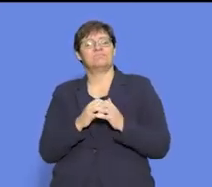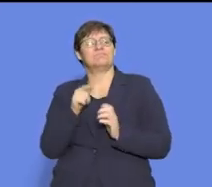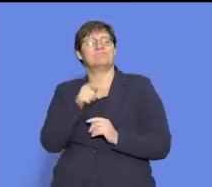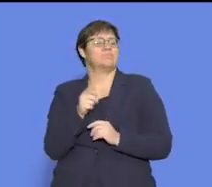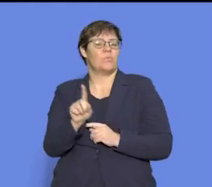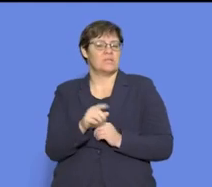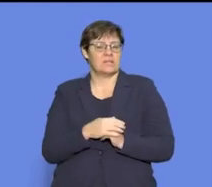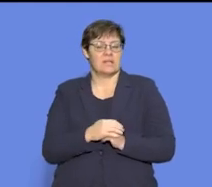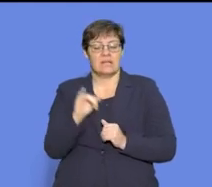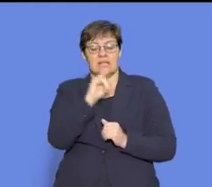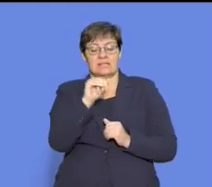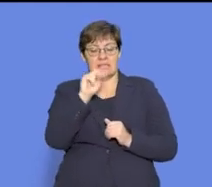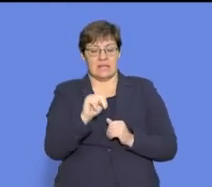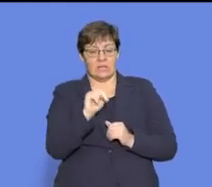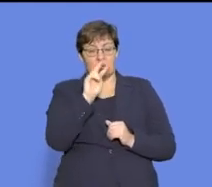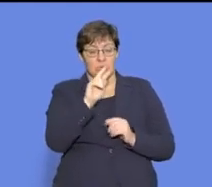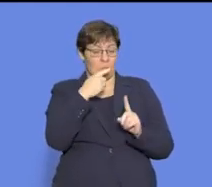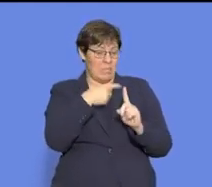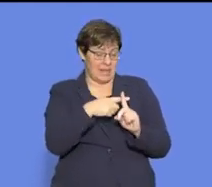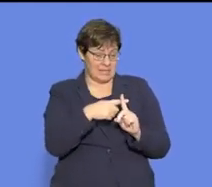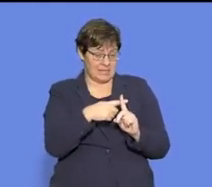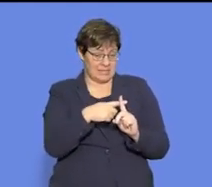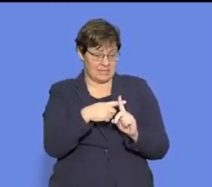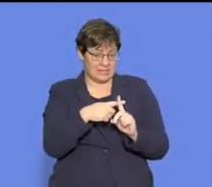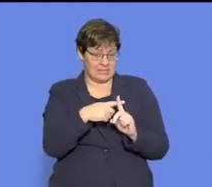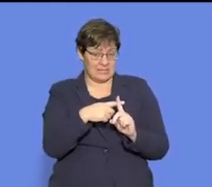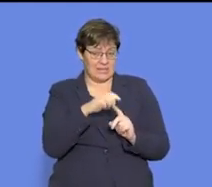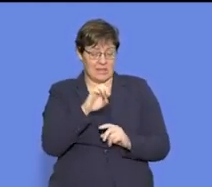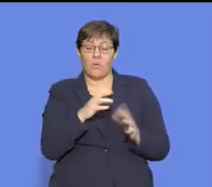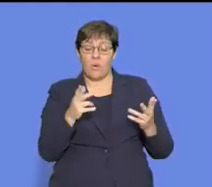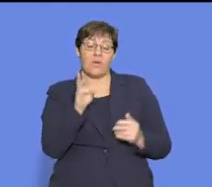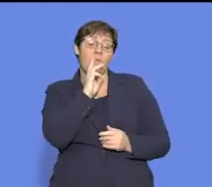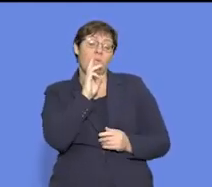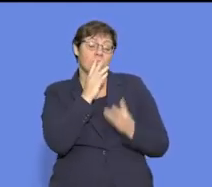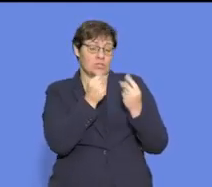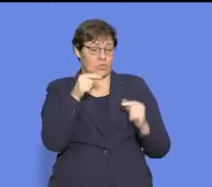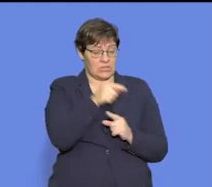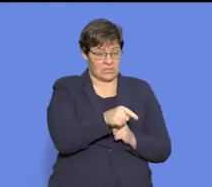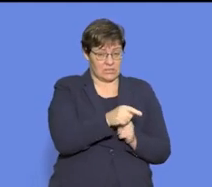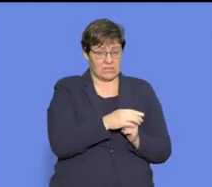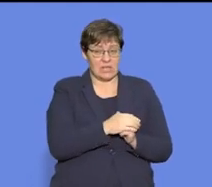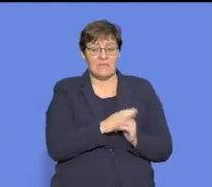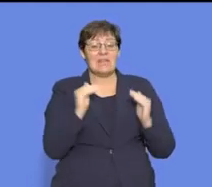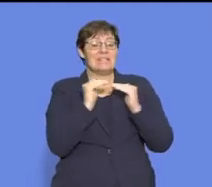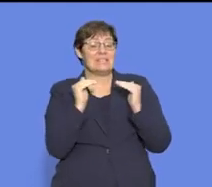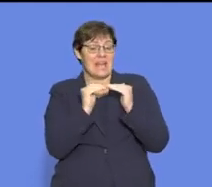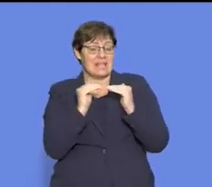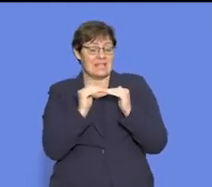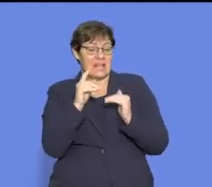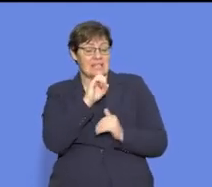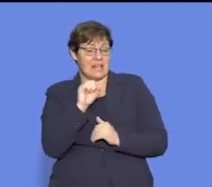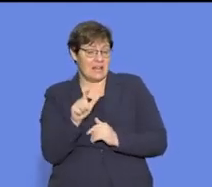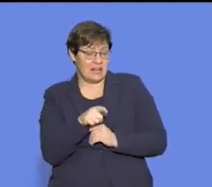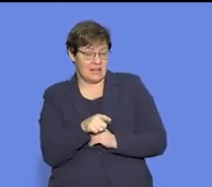the things that are being formed here? Well, it's zinc 2+ ions. They're in aqueous solution. And if it's